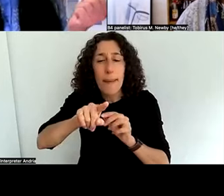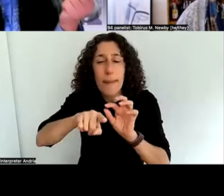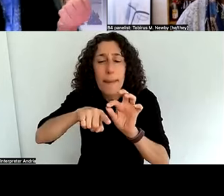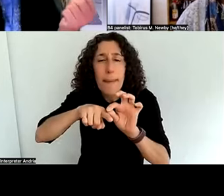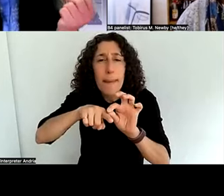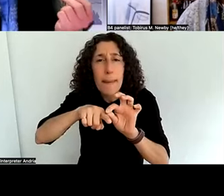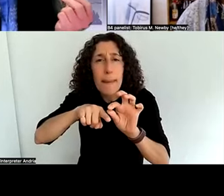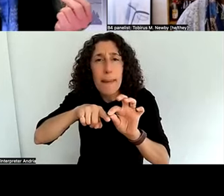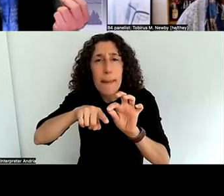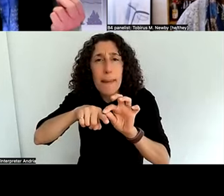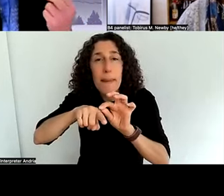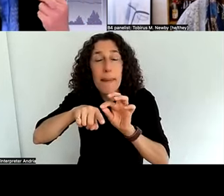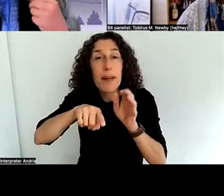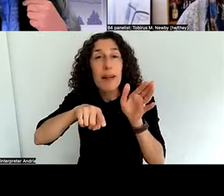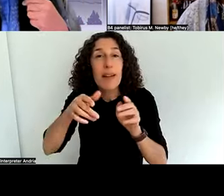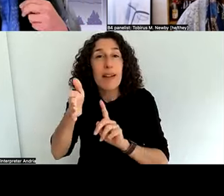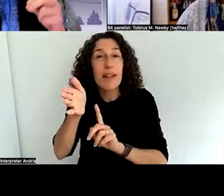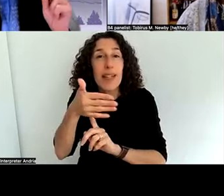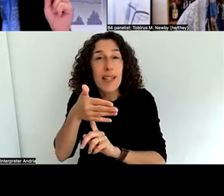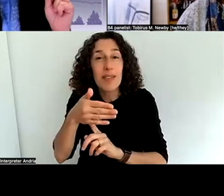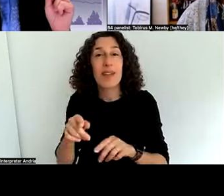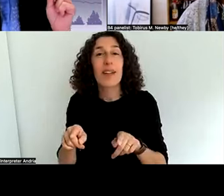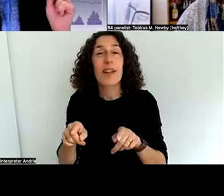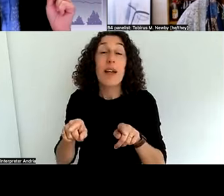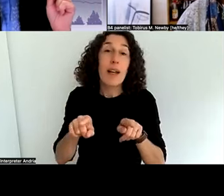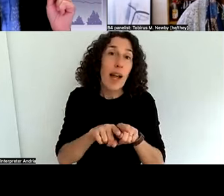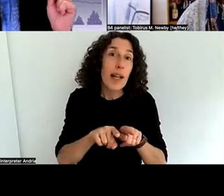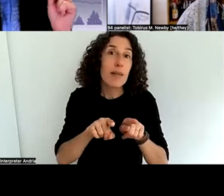idea of like stretch dreams,